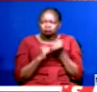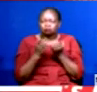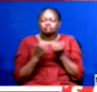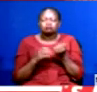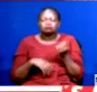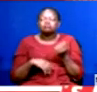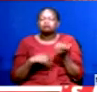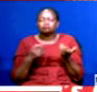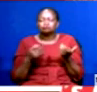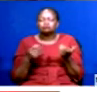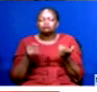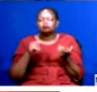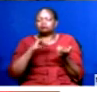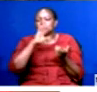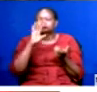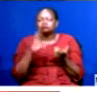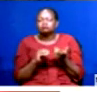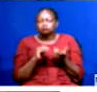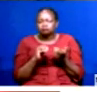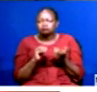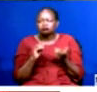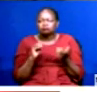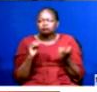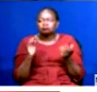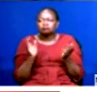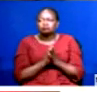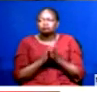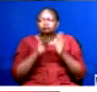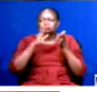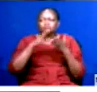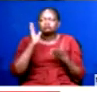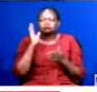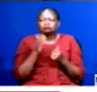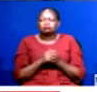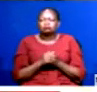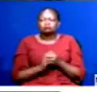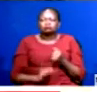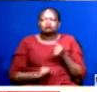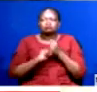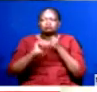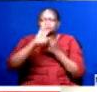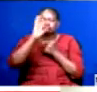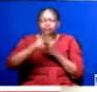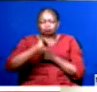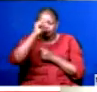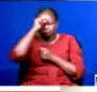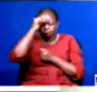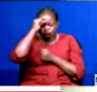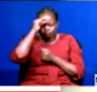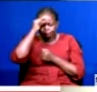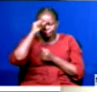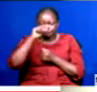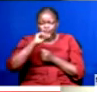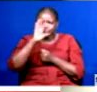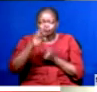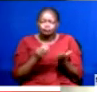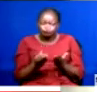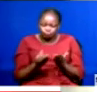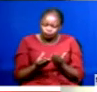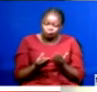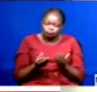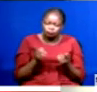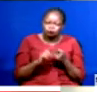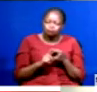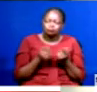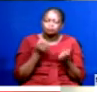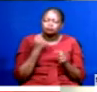support intra-Africa trade, but most importantly, support African governments, African businesses to trade